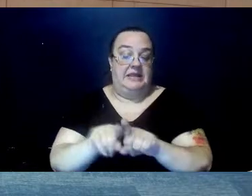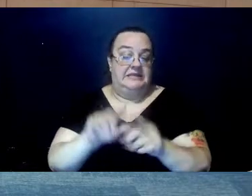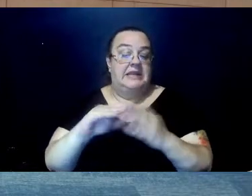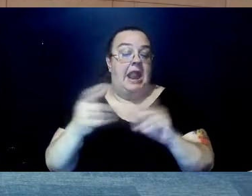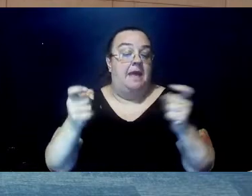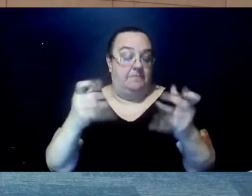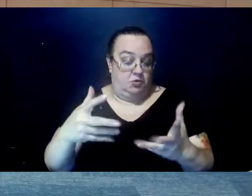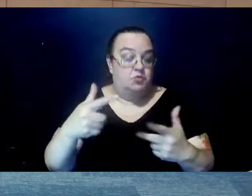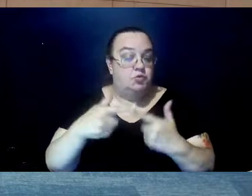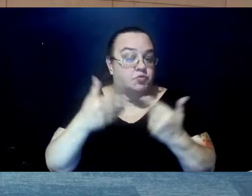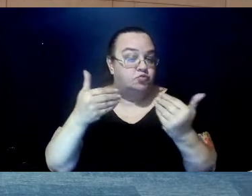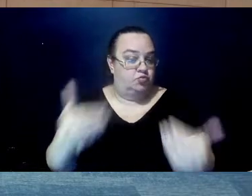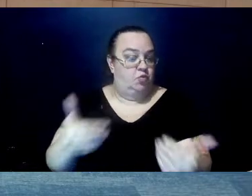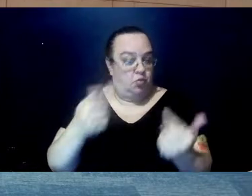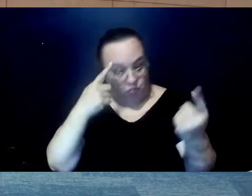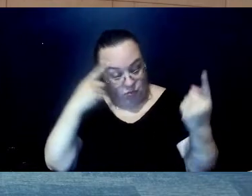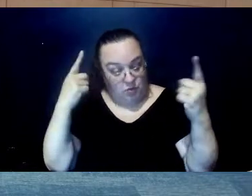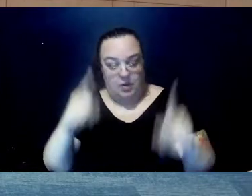this CDBG.